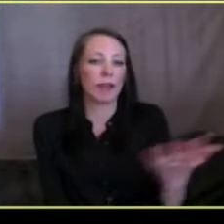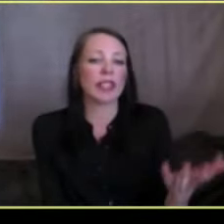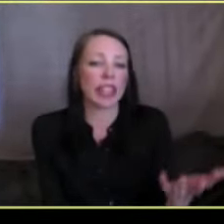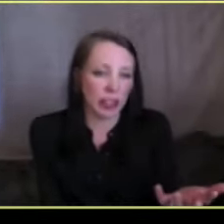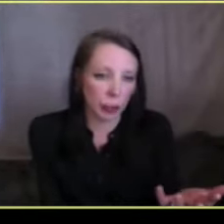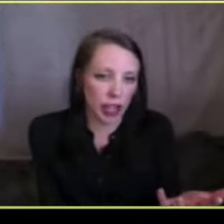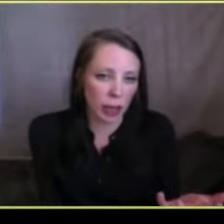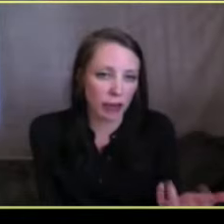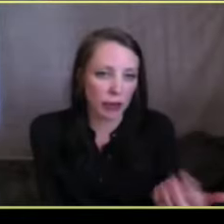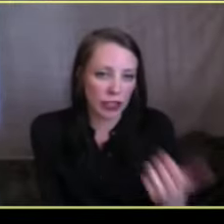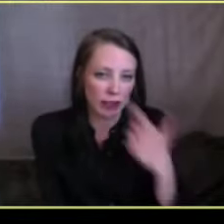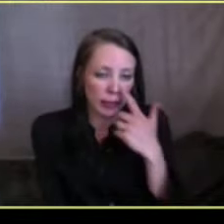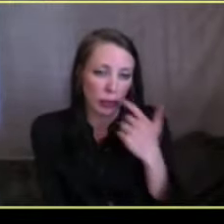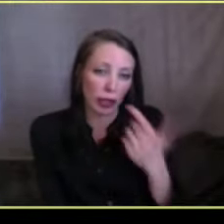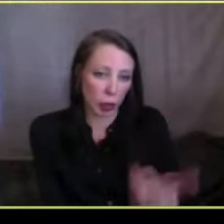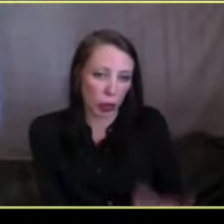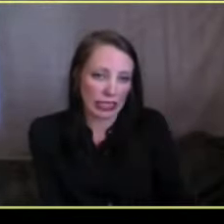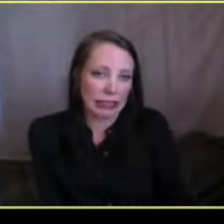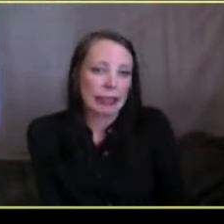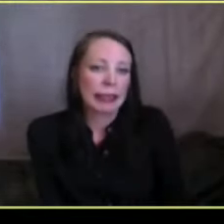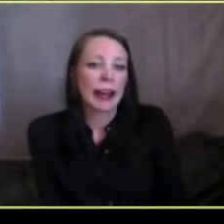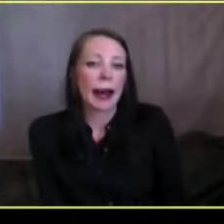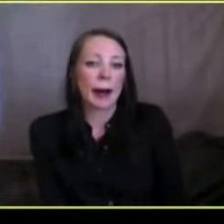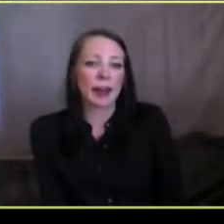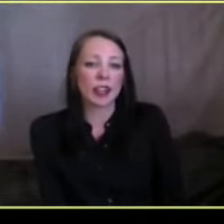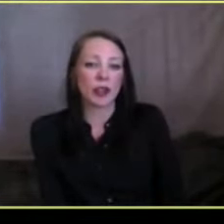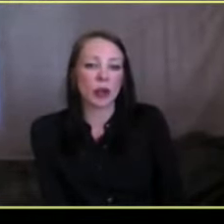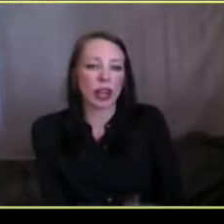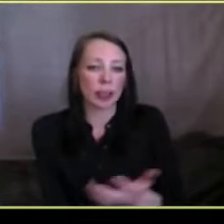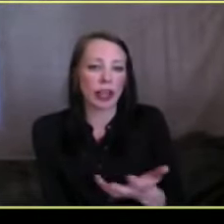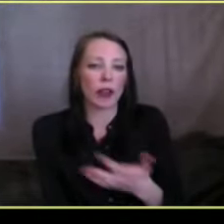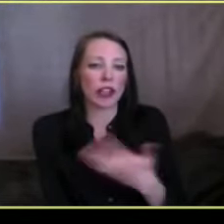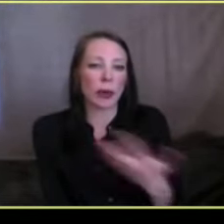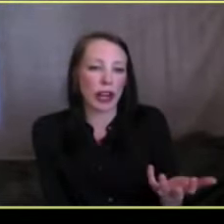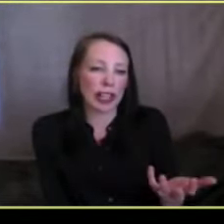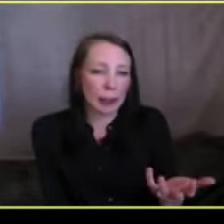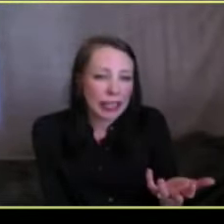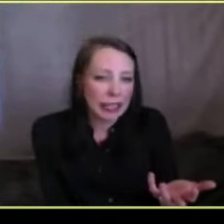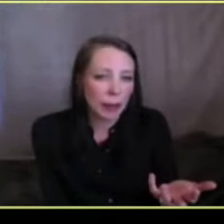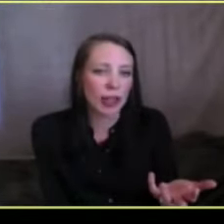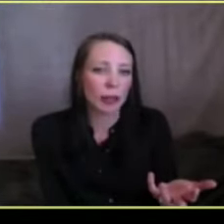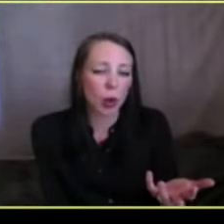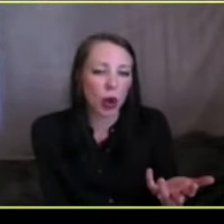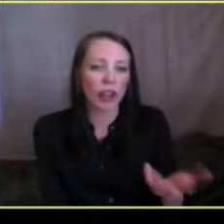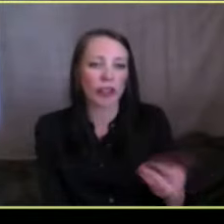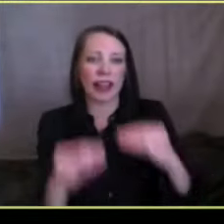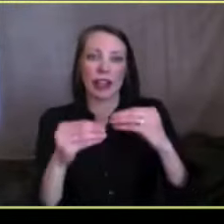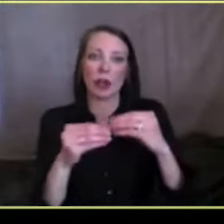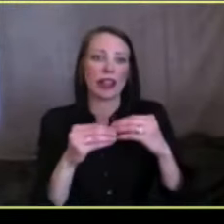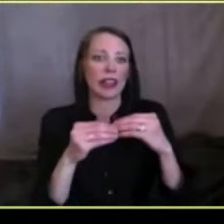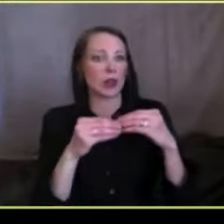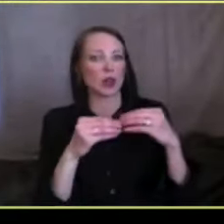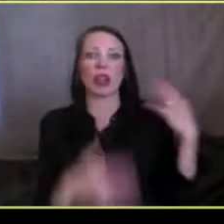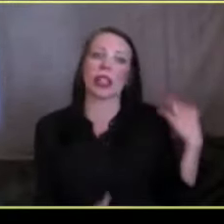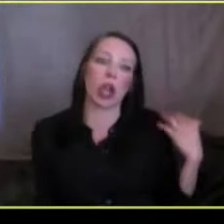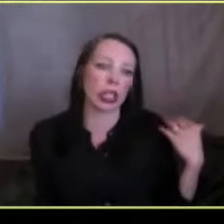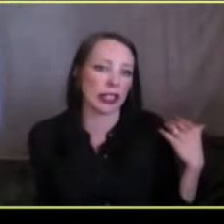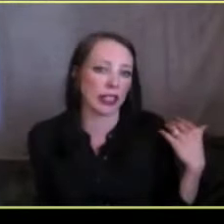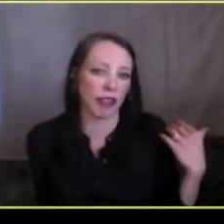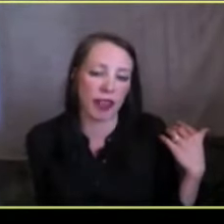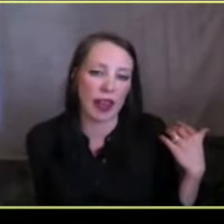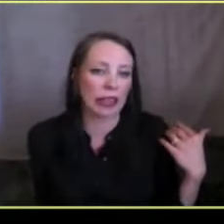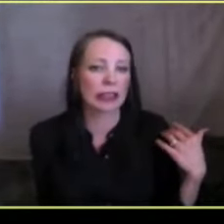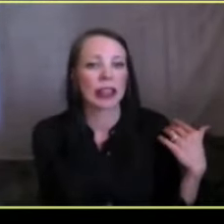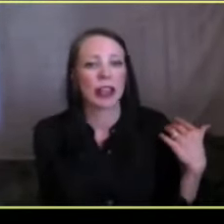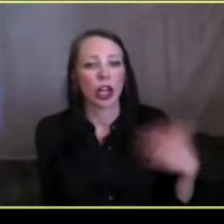had food safety. If we talk about food safety being really important. And so if you call somebody over to try to explain something more, then it could be this really long list